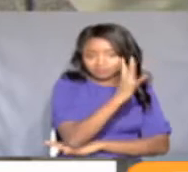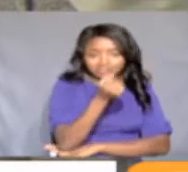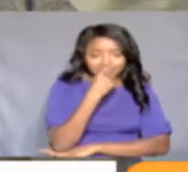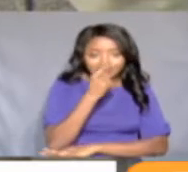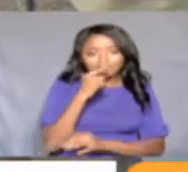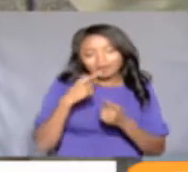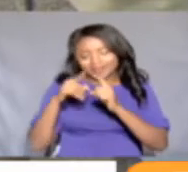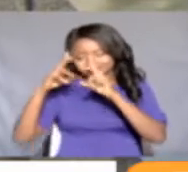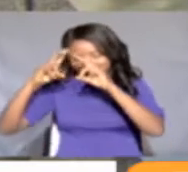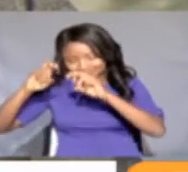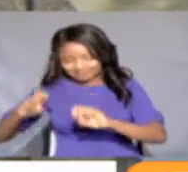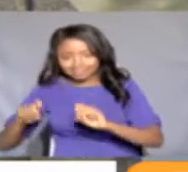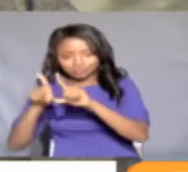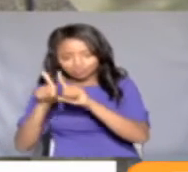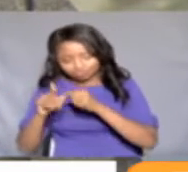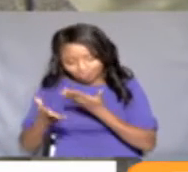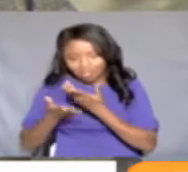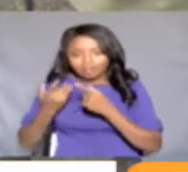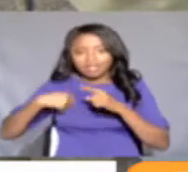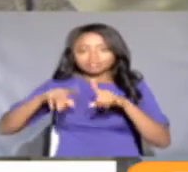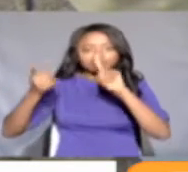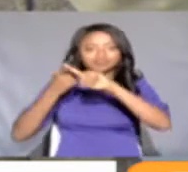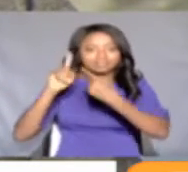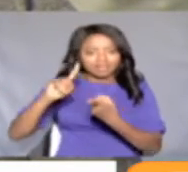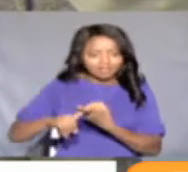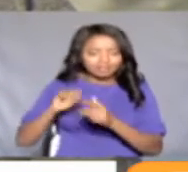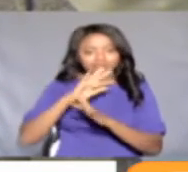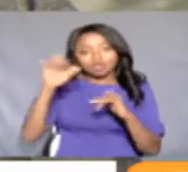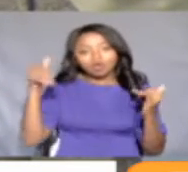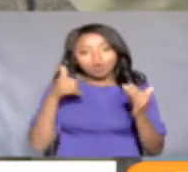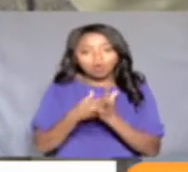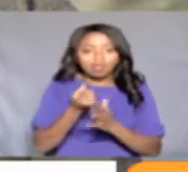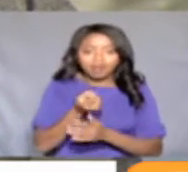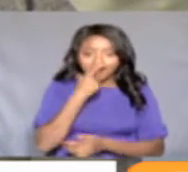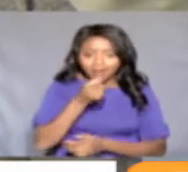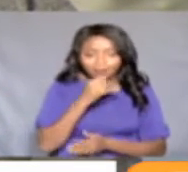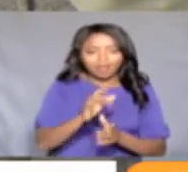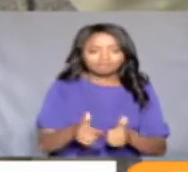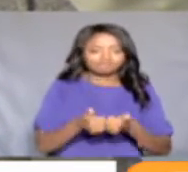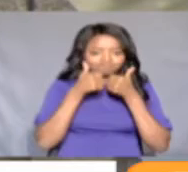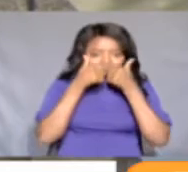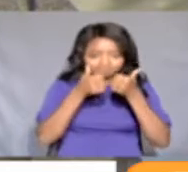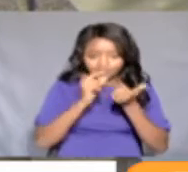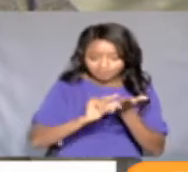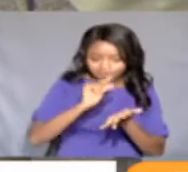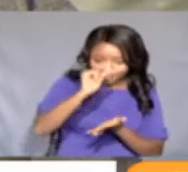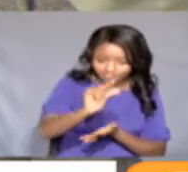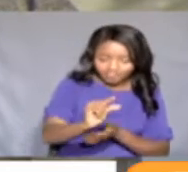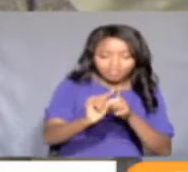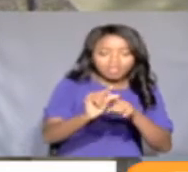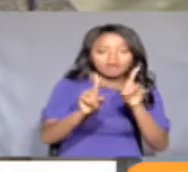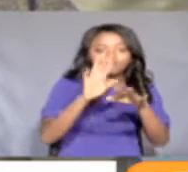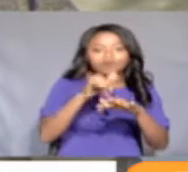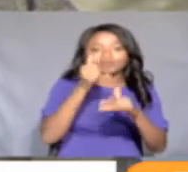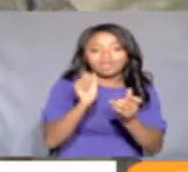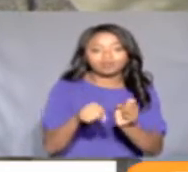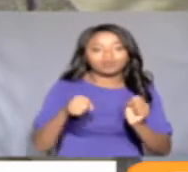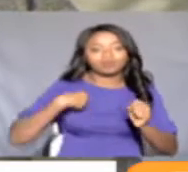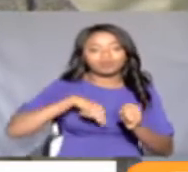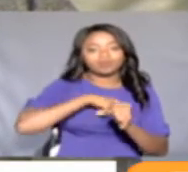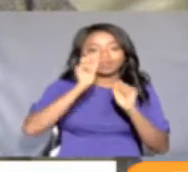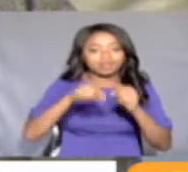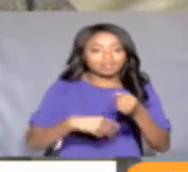through research, we need to standardize all these medication, find a proper dosage, and formulate